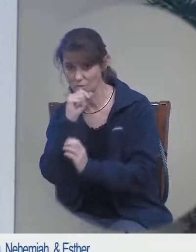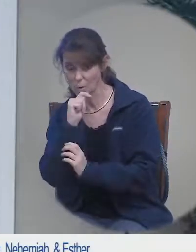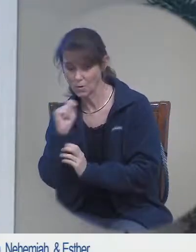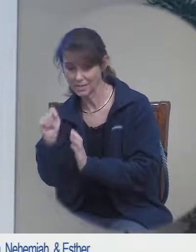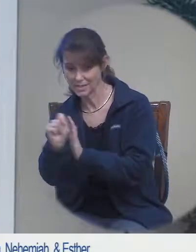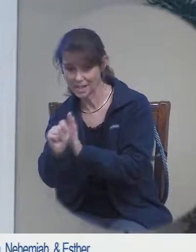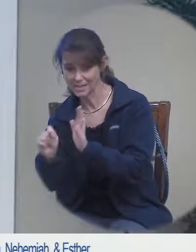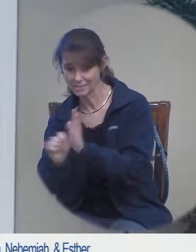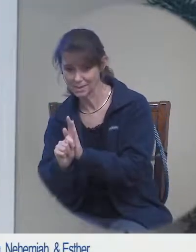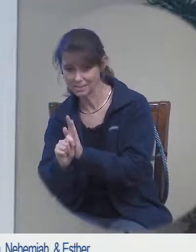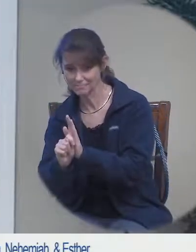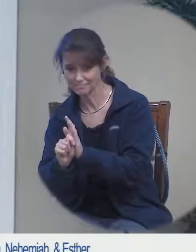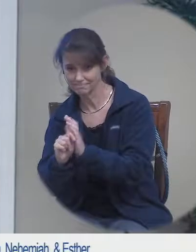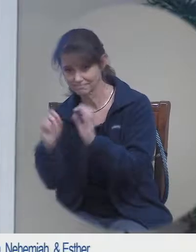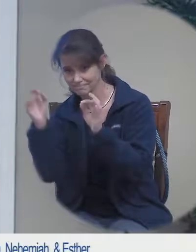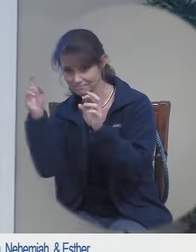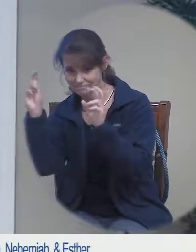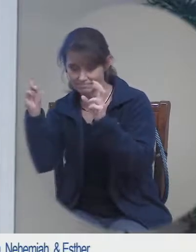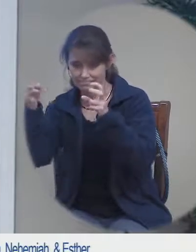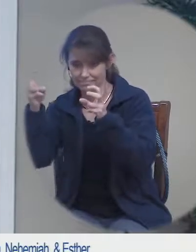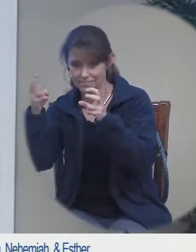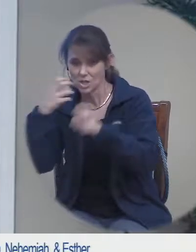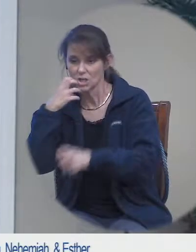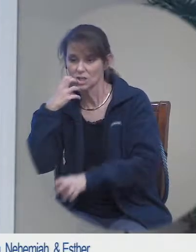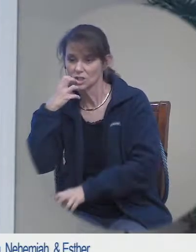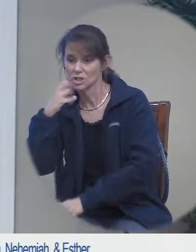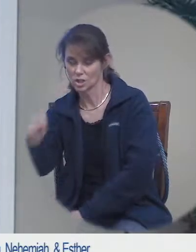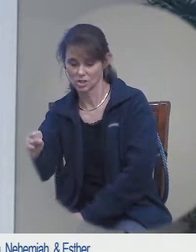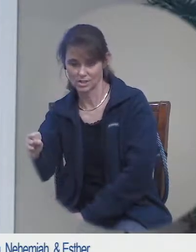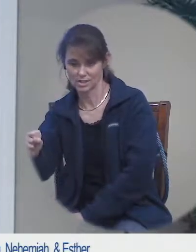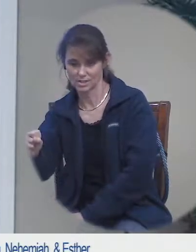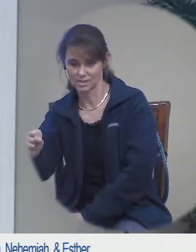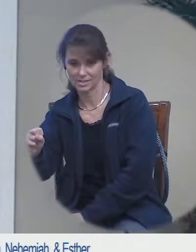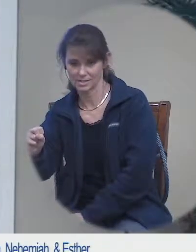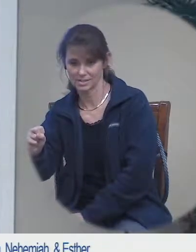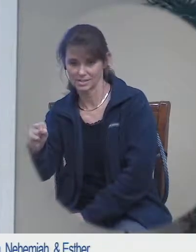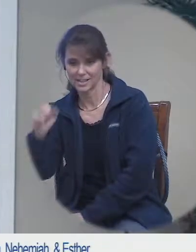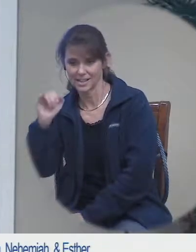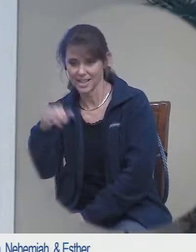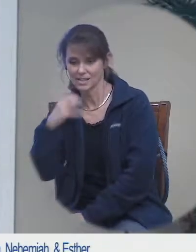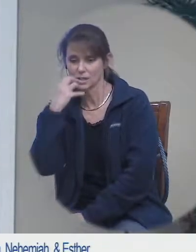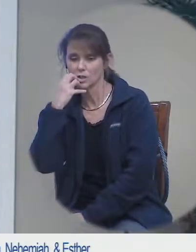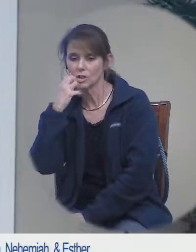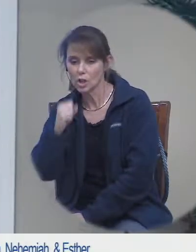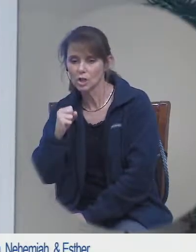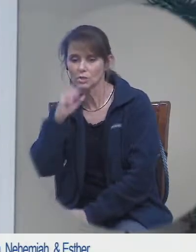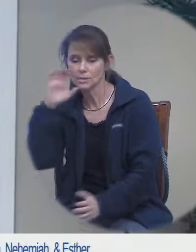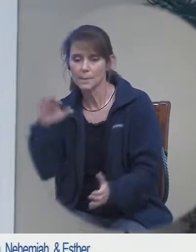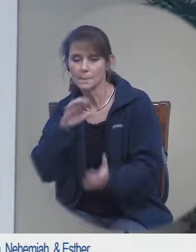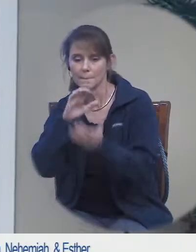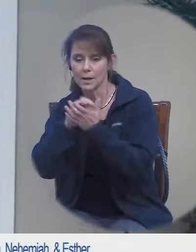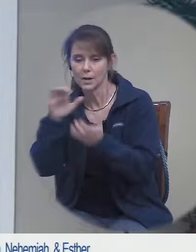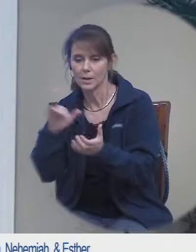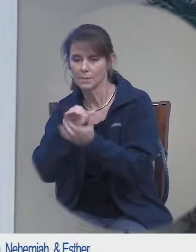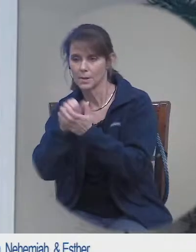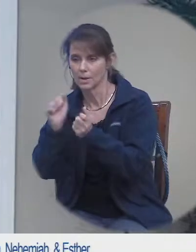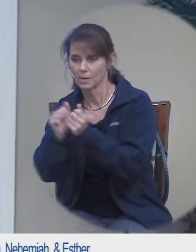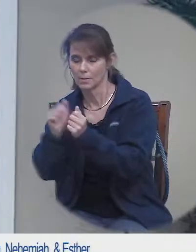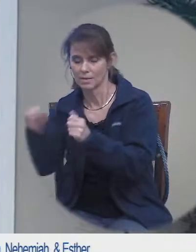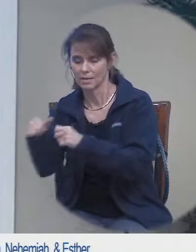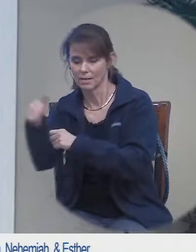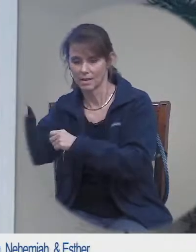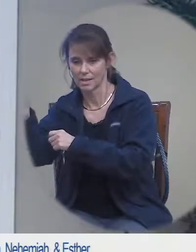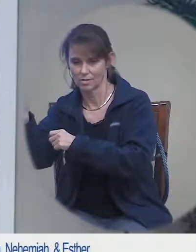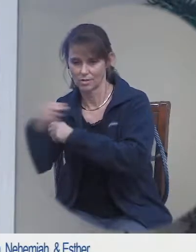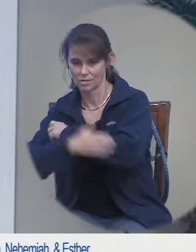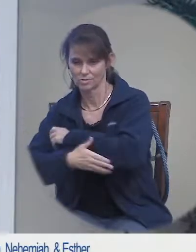be reversed until the forerunner comes and the one he speaks about. That's the one who's going to come and change